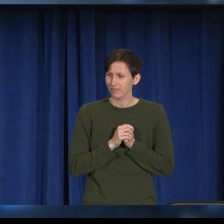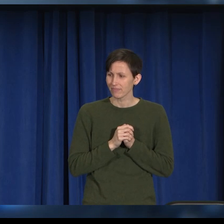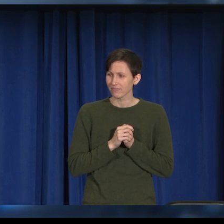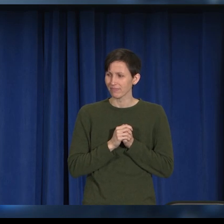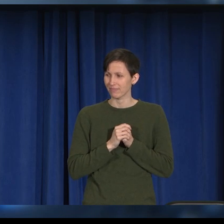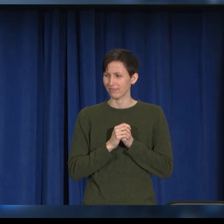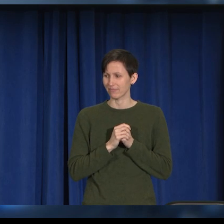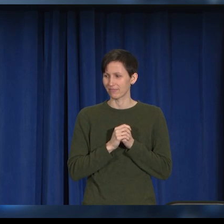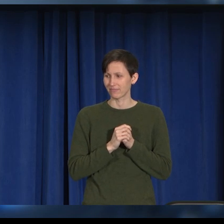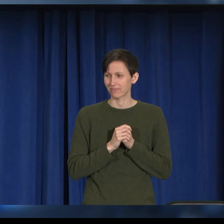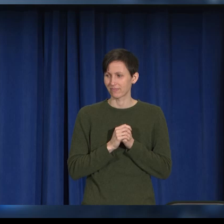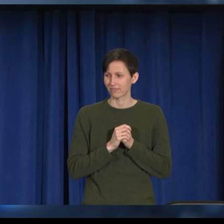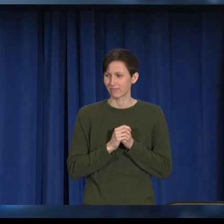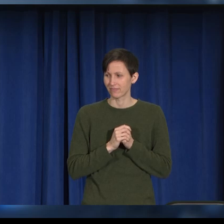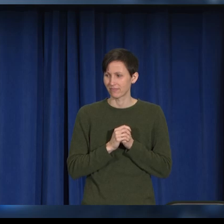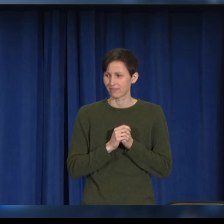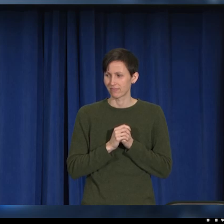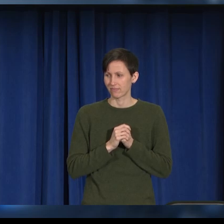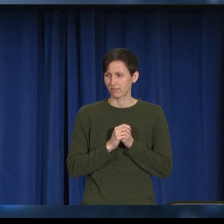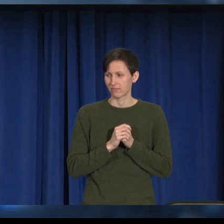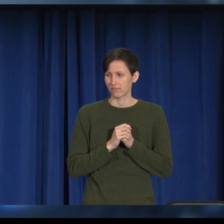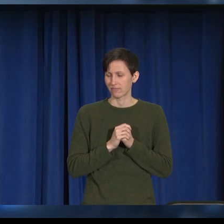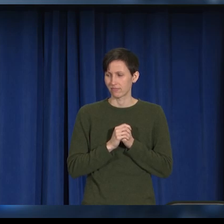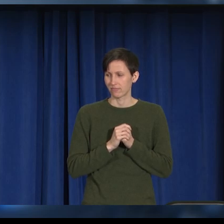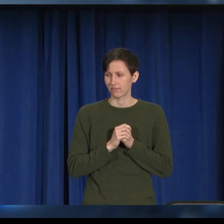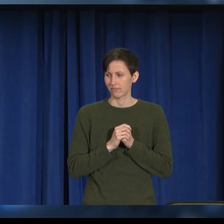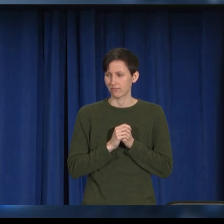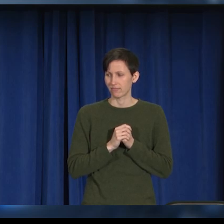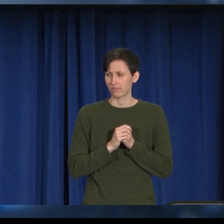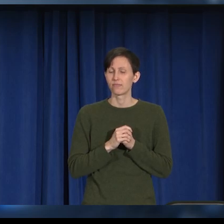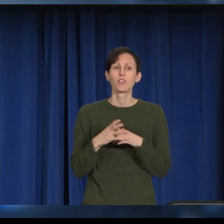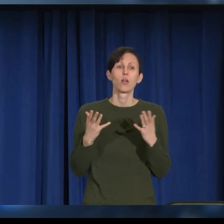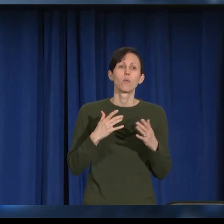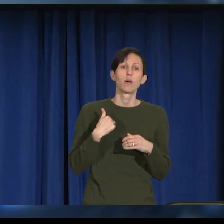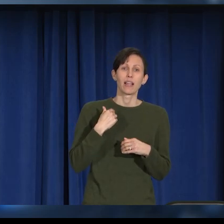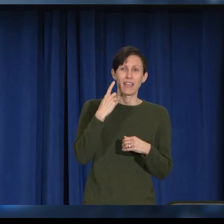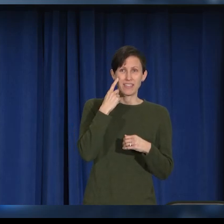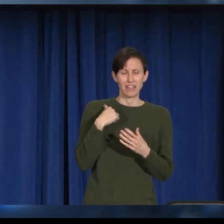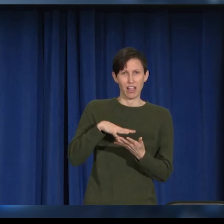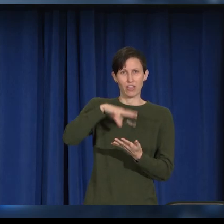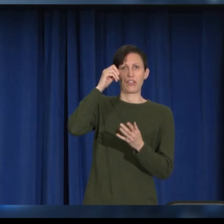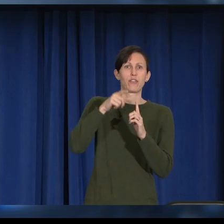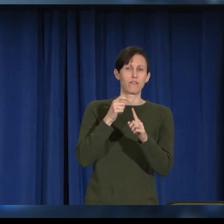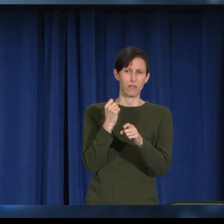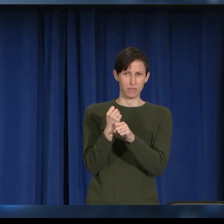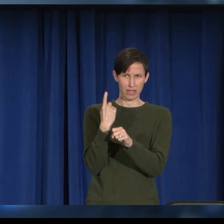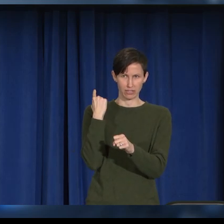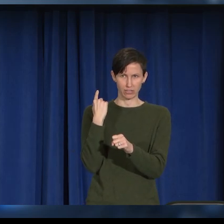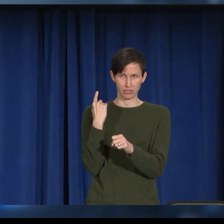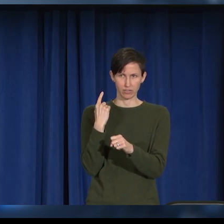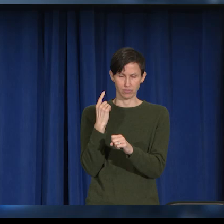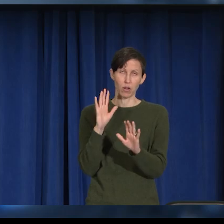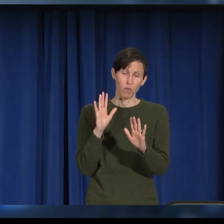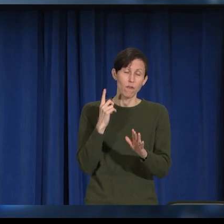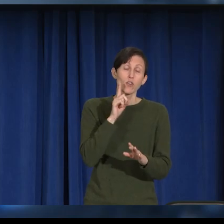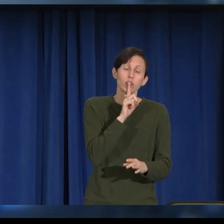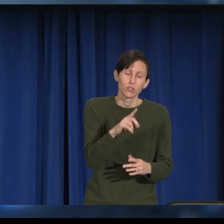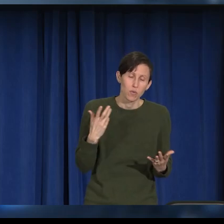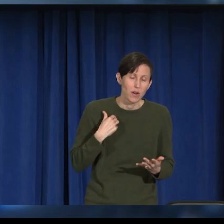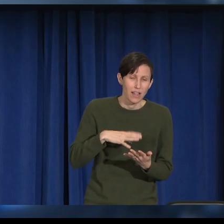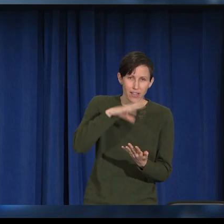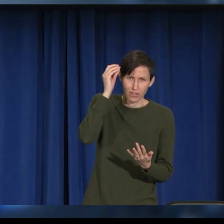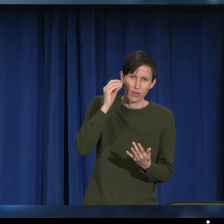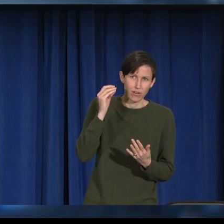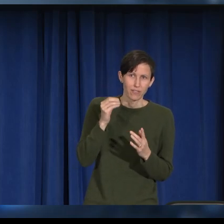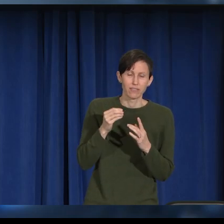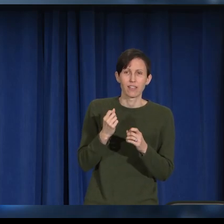on stage with her. But what I think I got from last year, what I definitely got from last year,